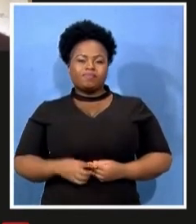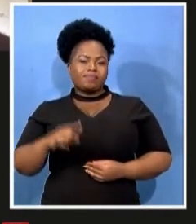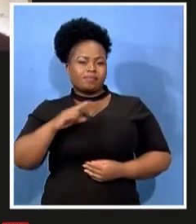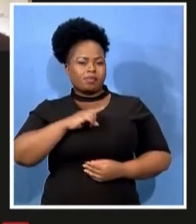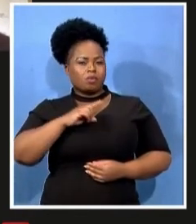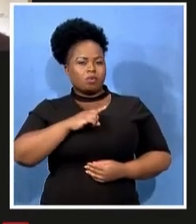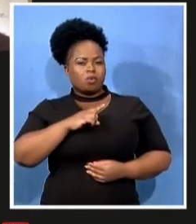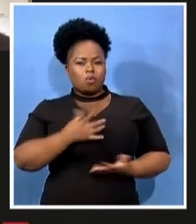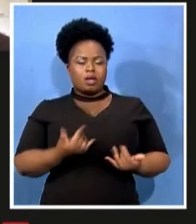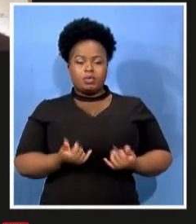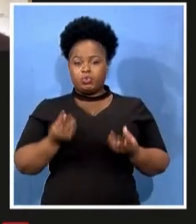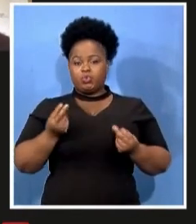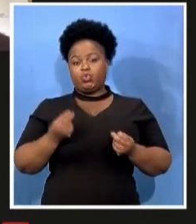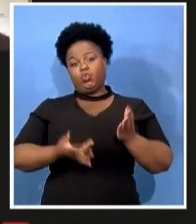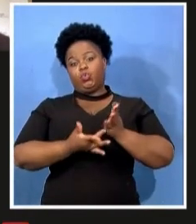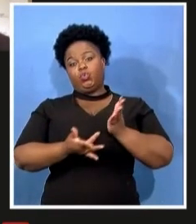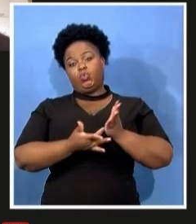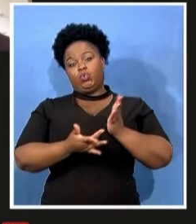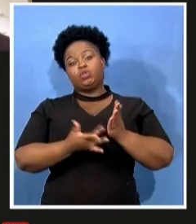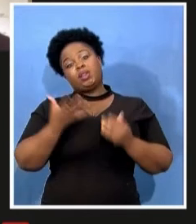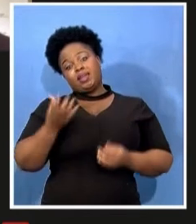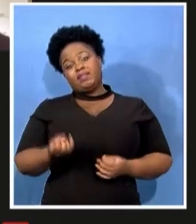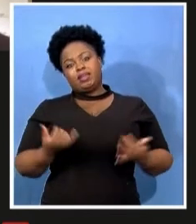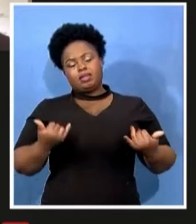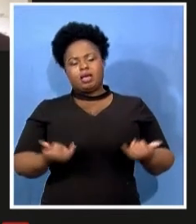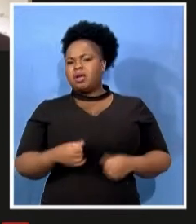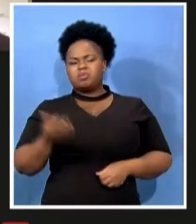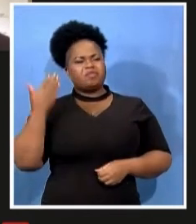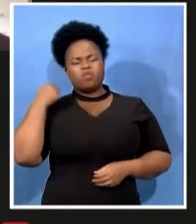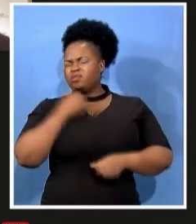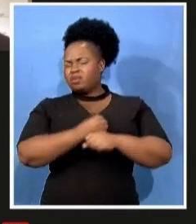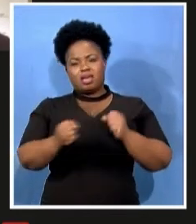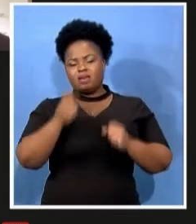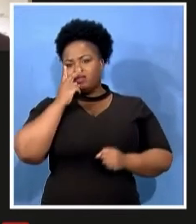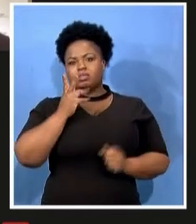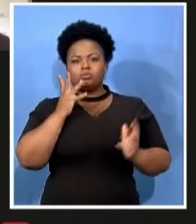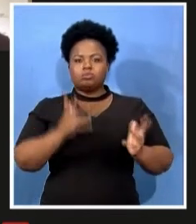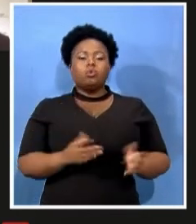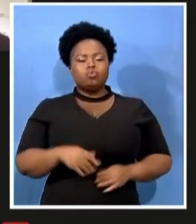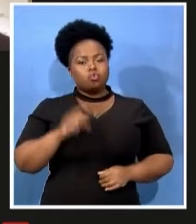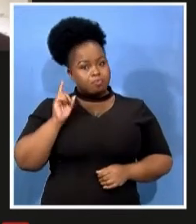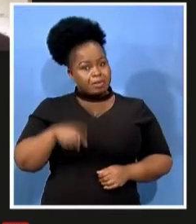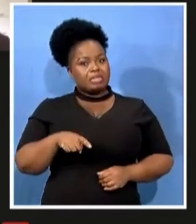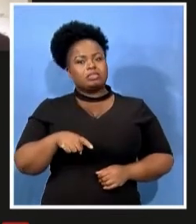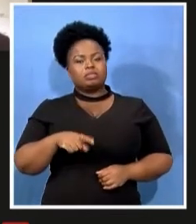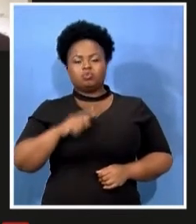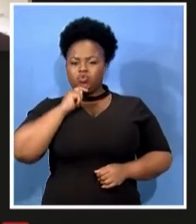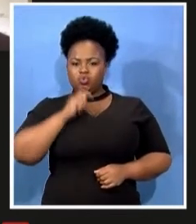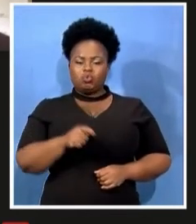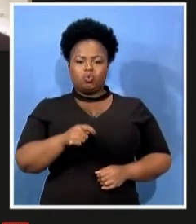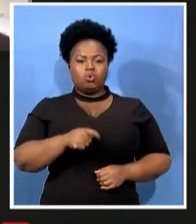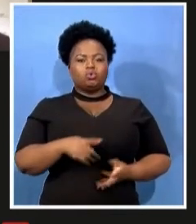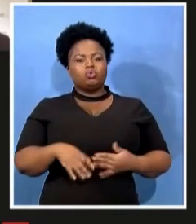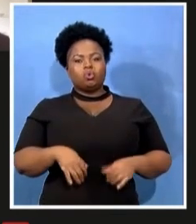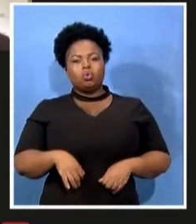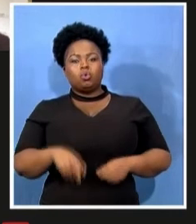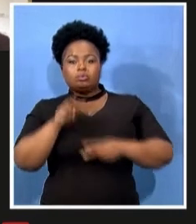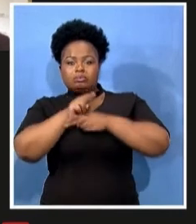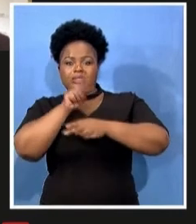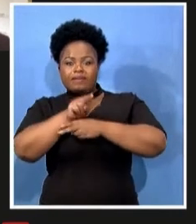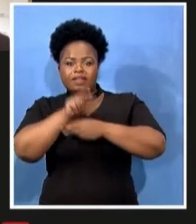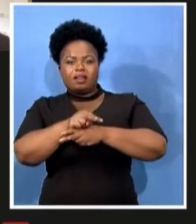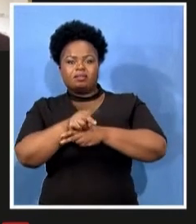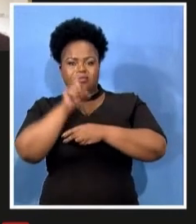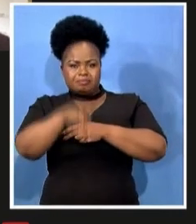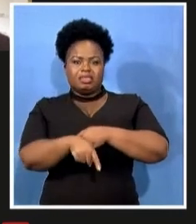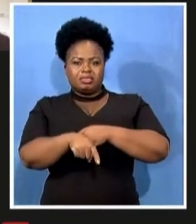not been seen before, there has to be quite a degree of active and passive surveillance, which we're going to have to work together between the department, WHO, and